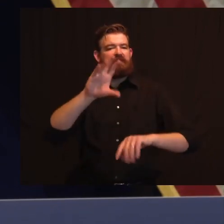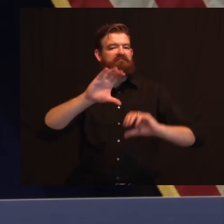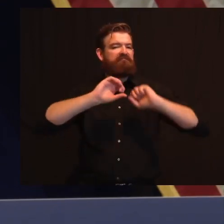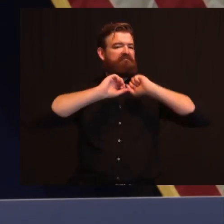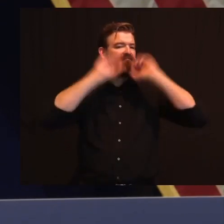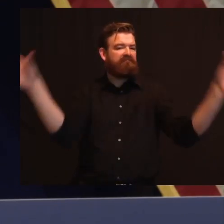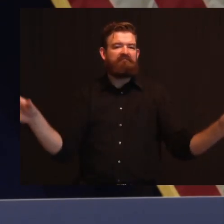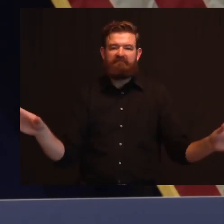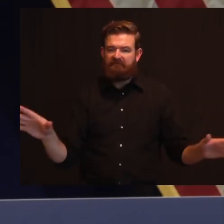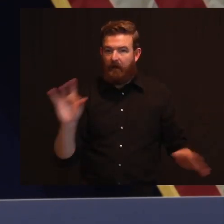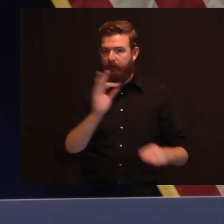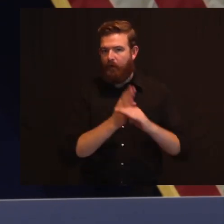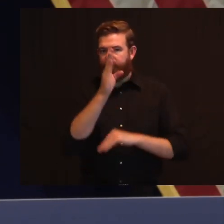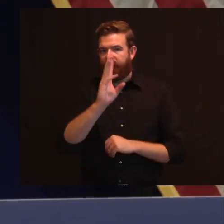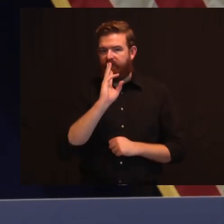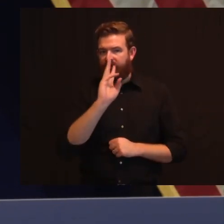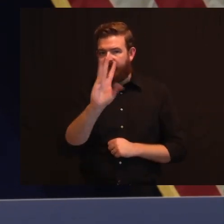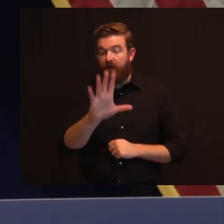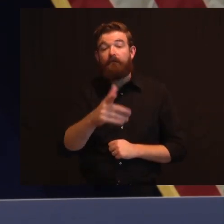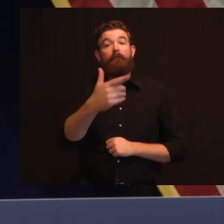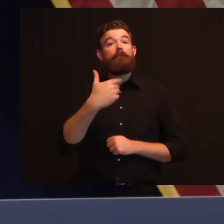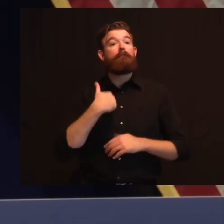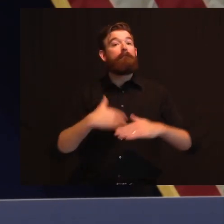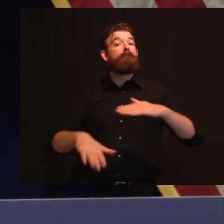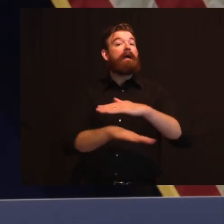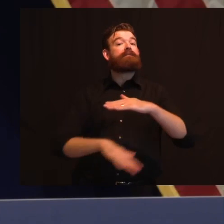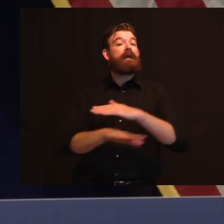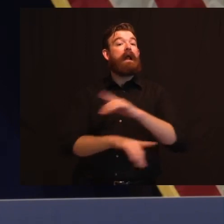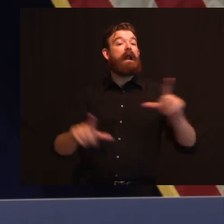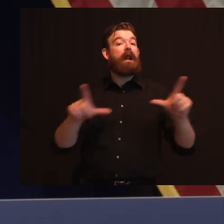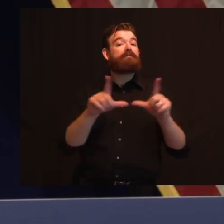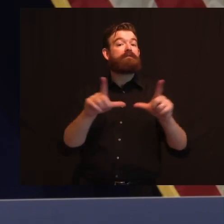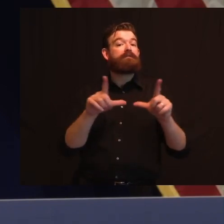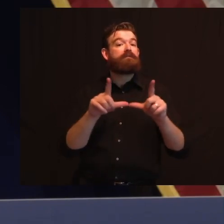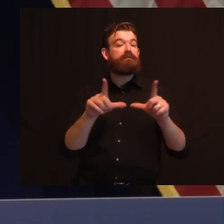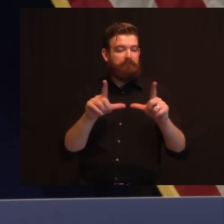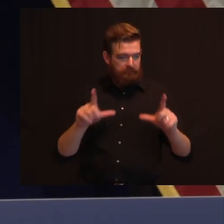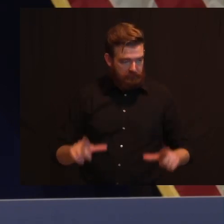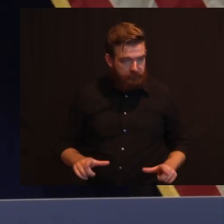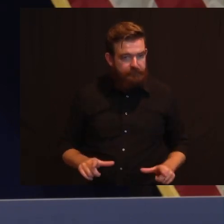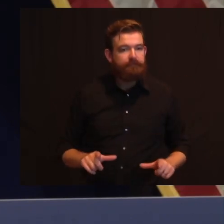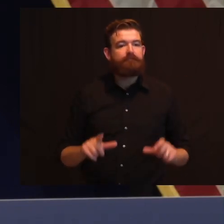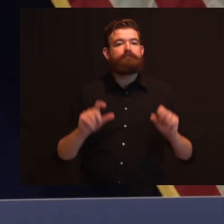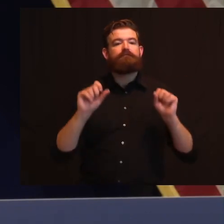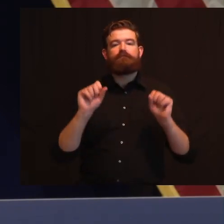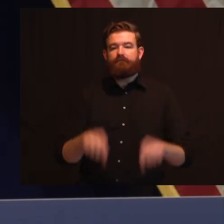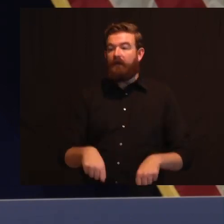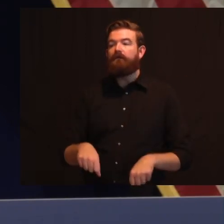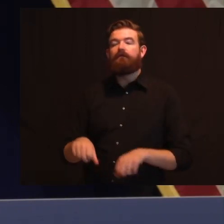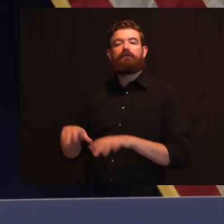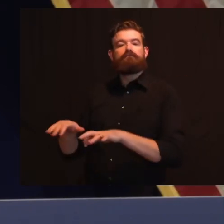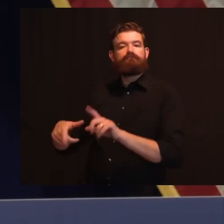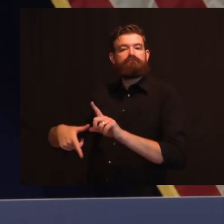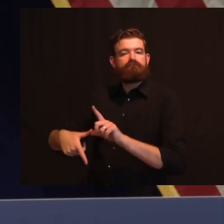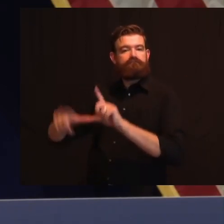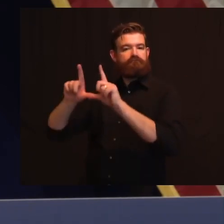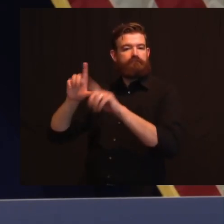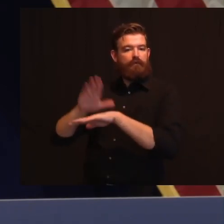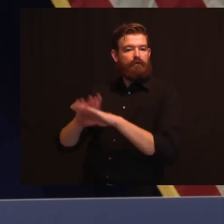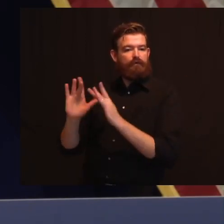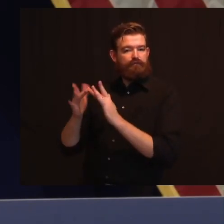can renew that license online. Even if your notice says that you are supposed to come in person, if you've tried to renew